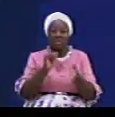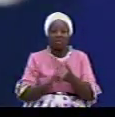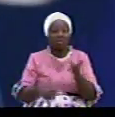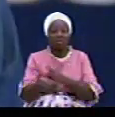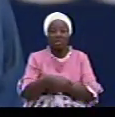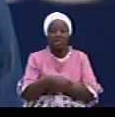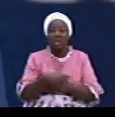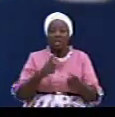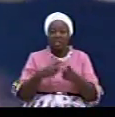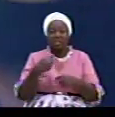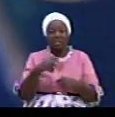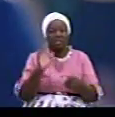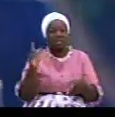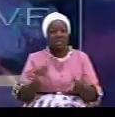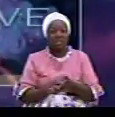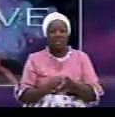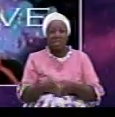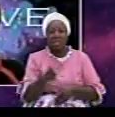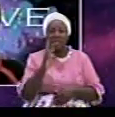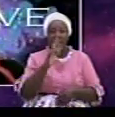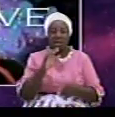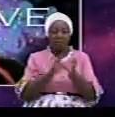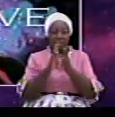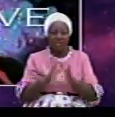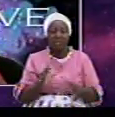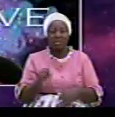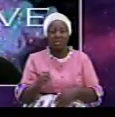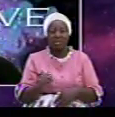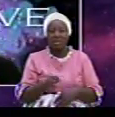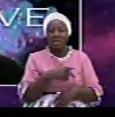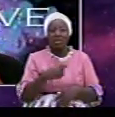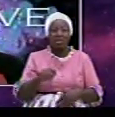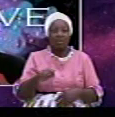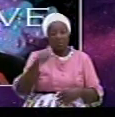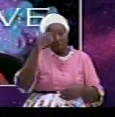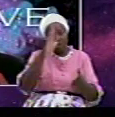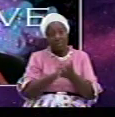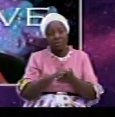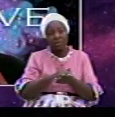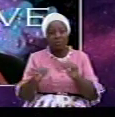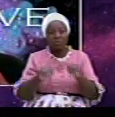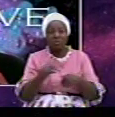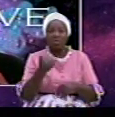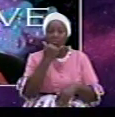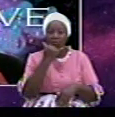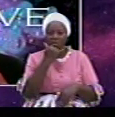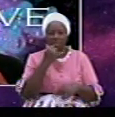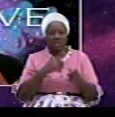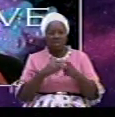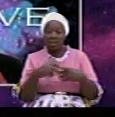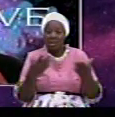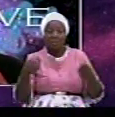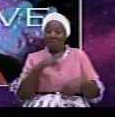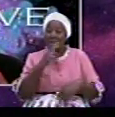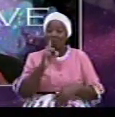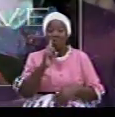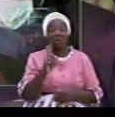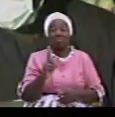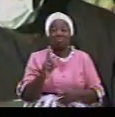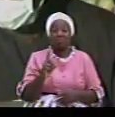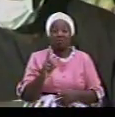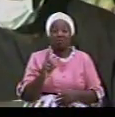they are Christians. The husband is doing wrong. We are one. If